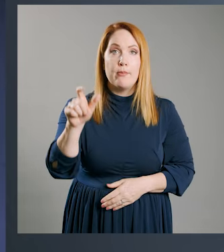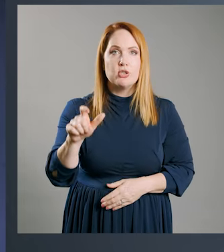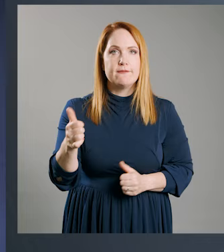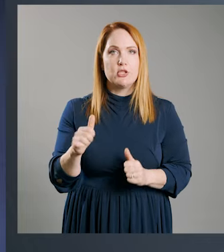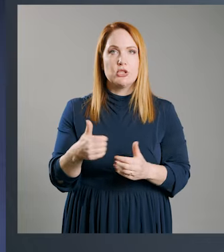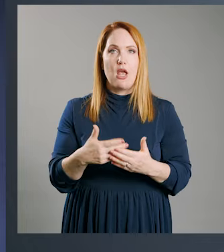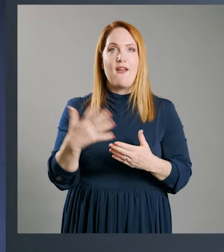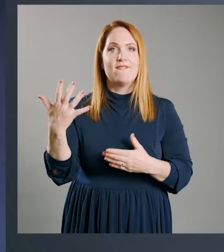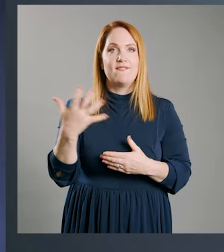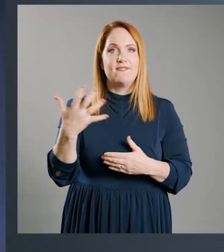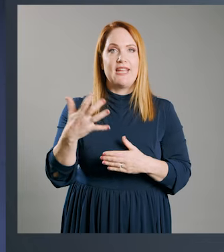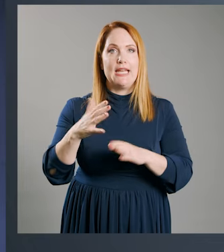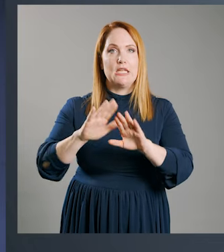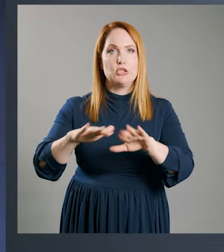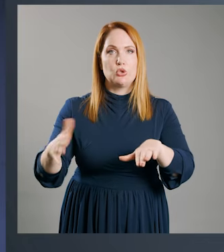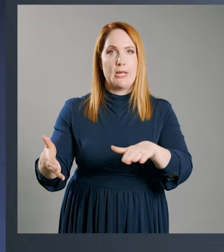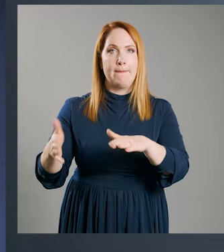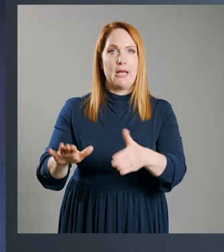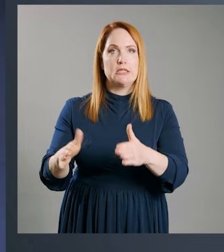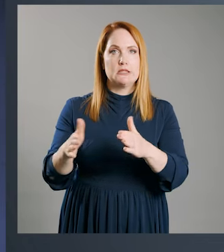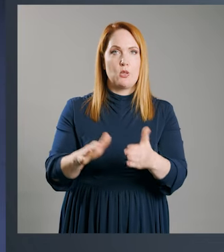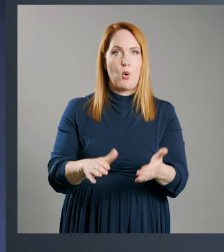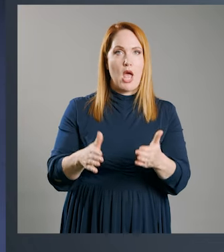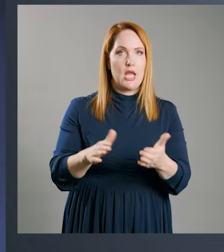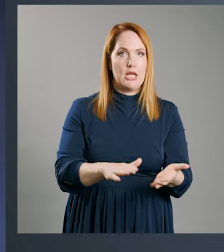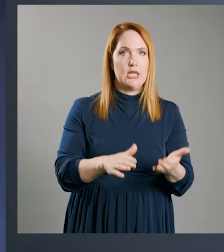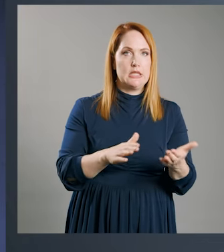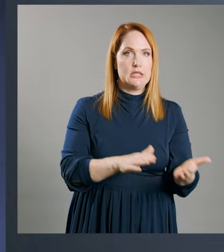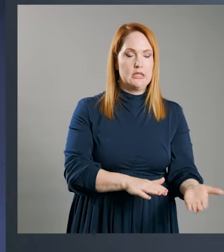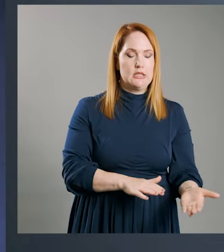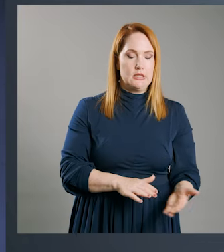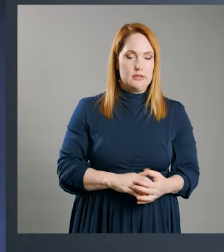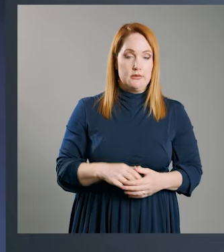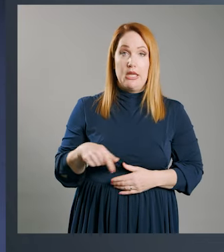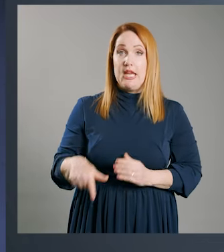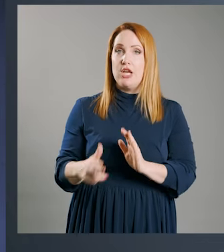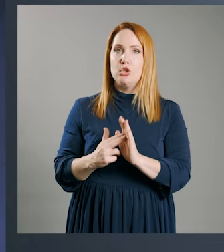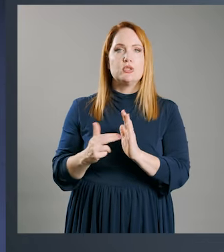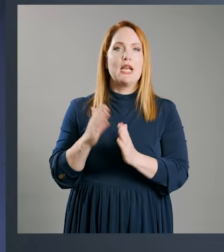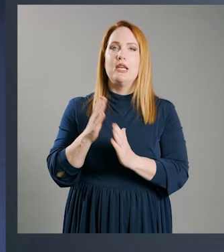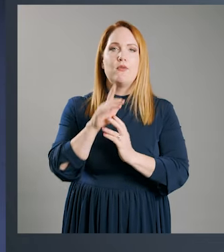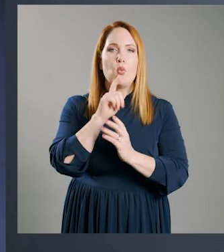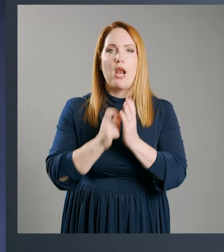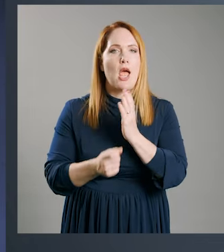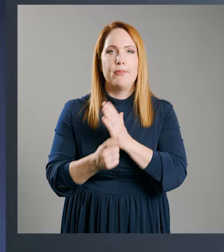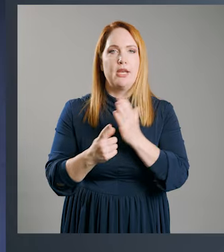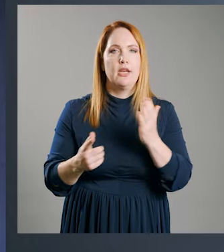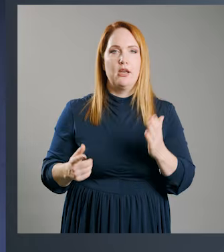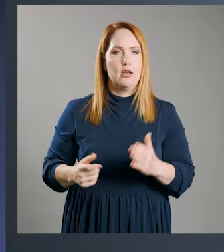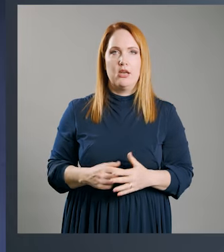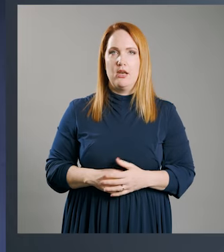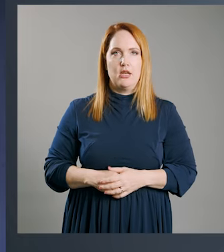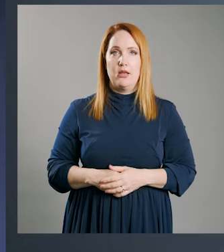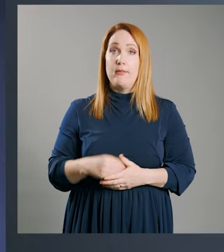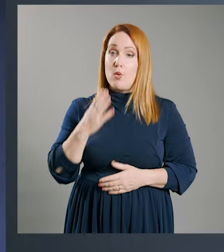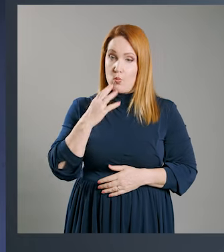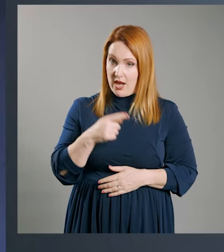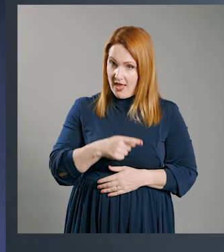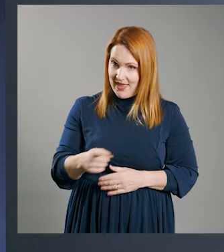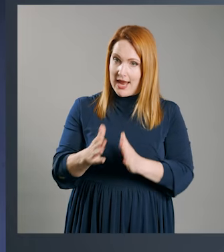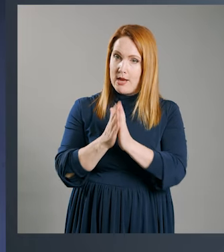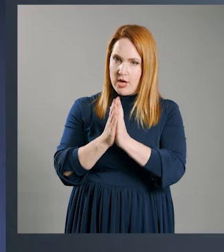had lost 15 children. And they're all white. They're things that wouldn't happen here in New Zealand. It's desperate.